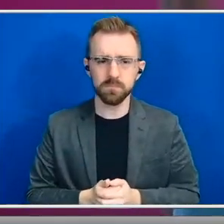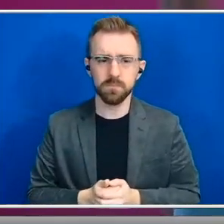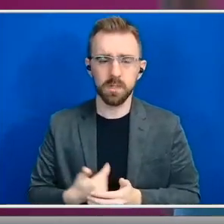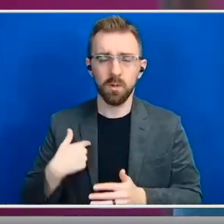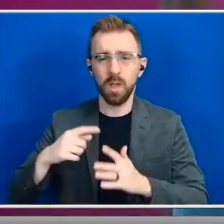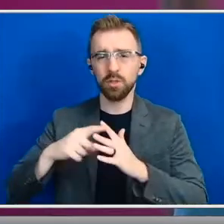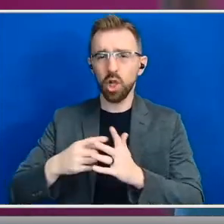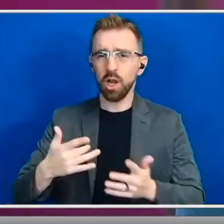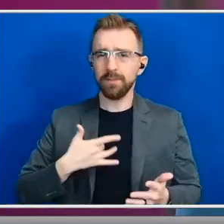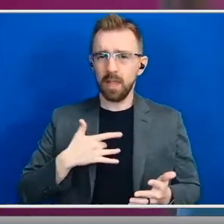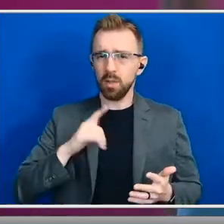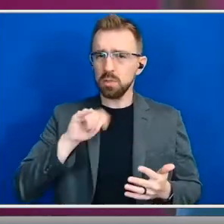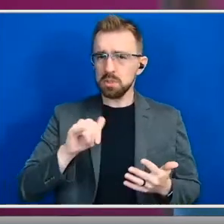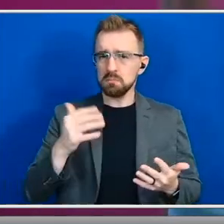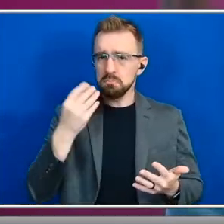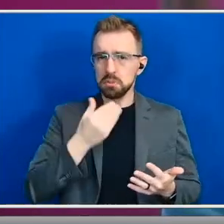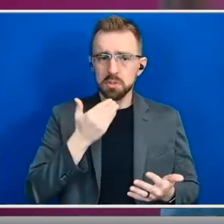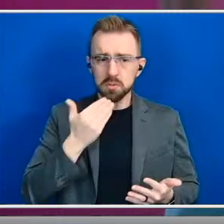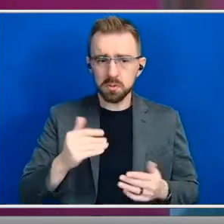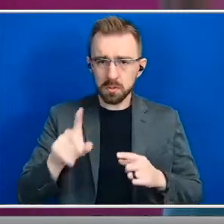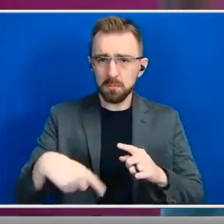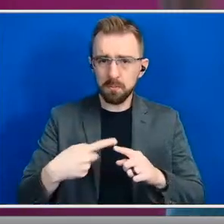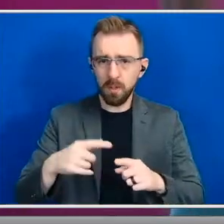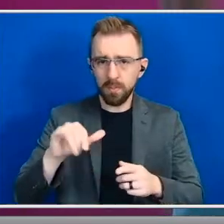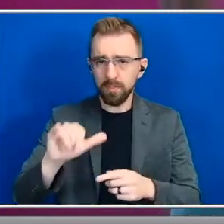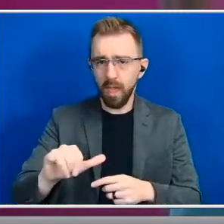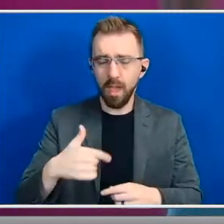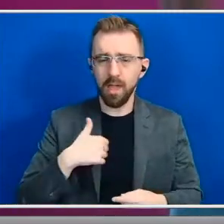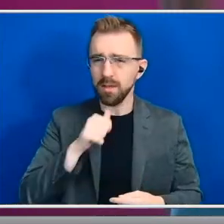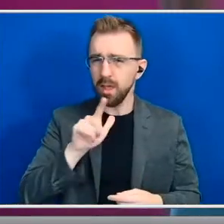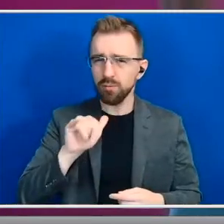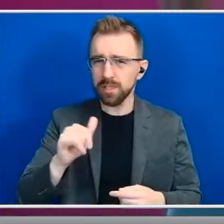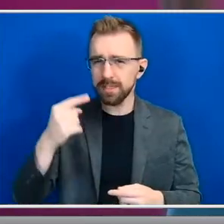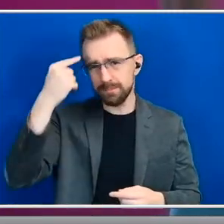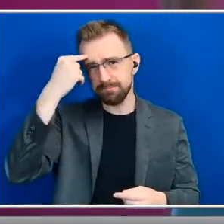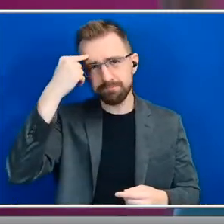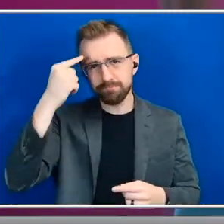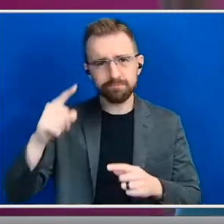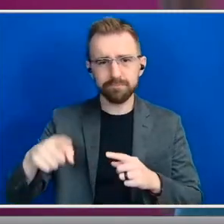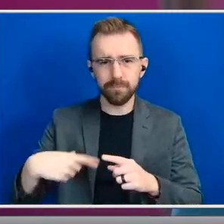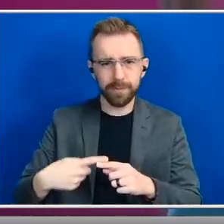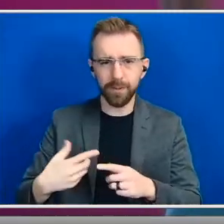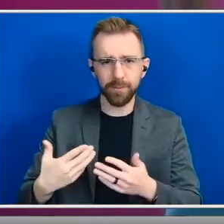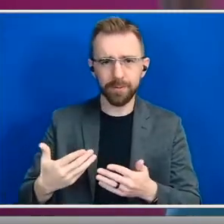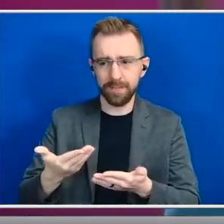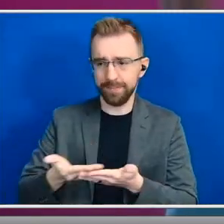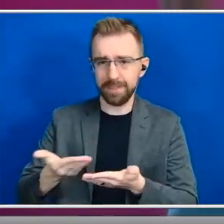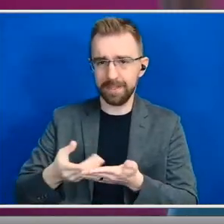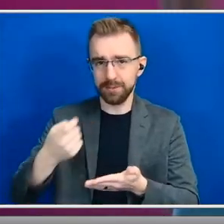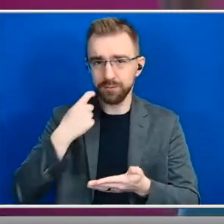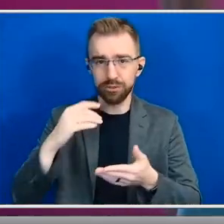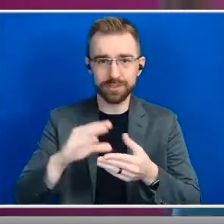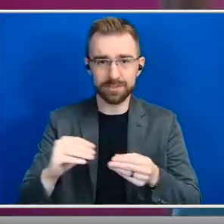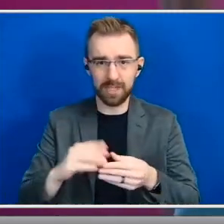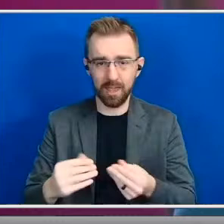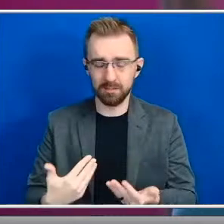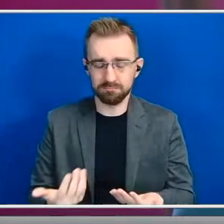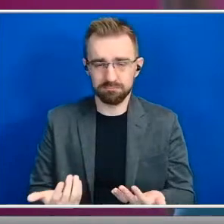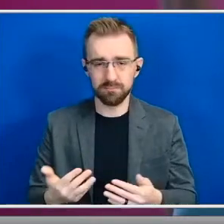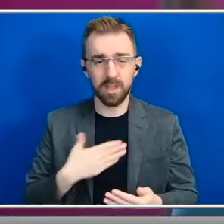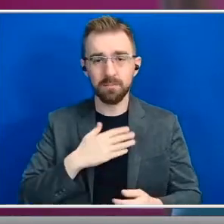pretty good about that, and I wasn't really focused on the things you just said. And then my daughter showed